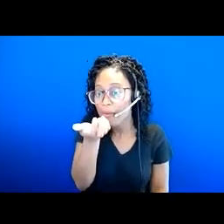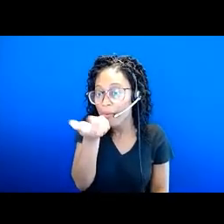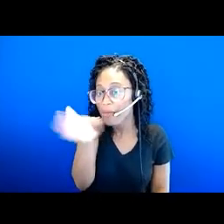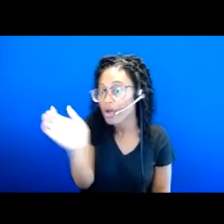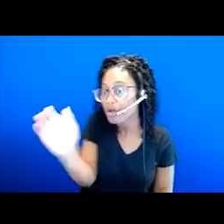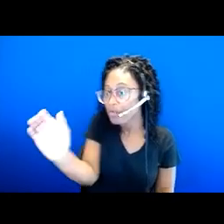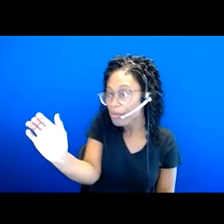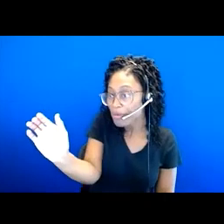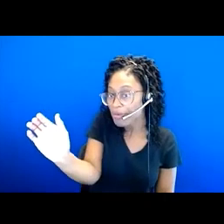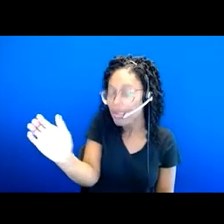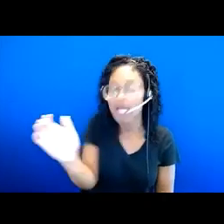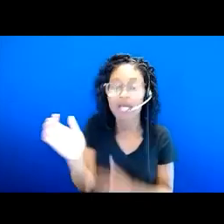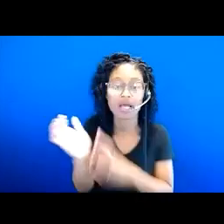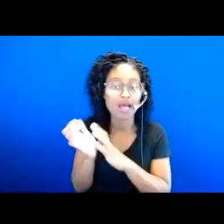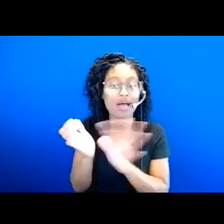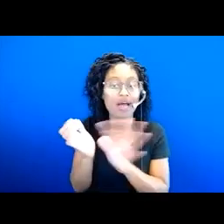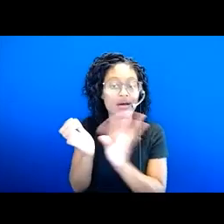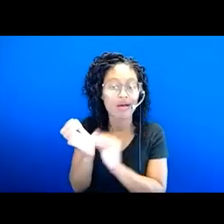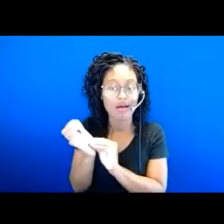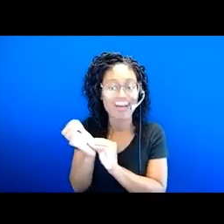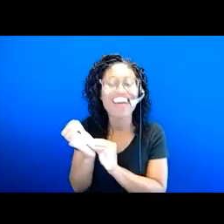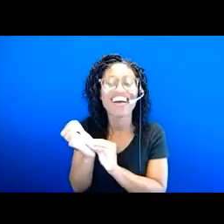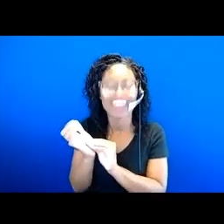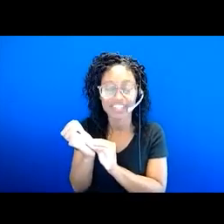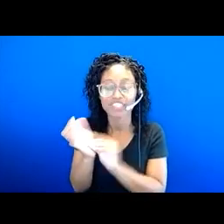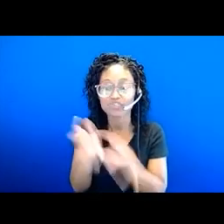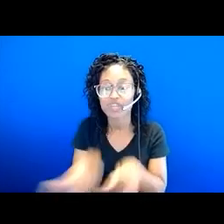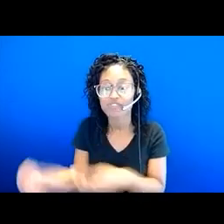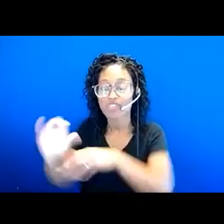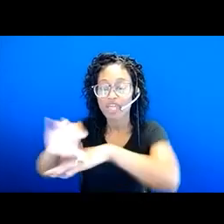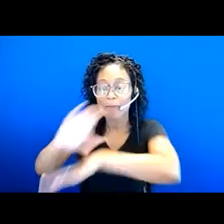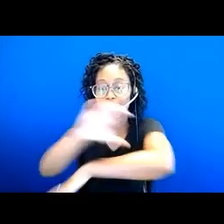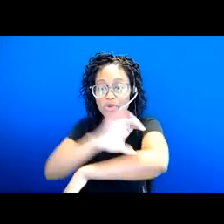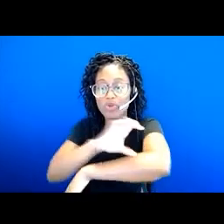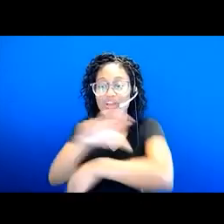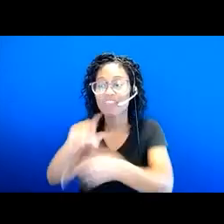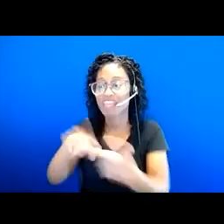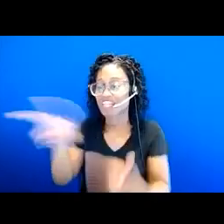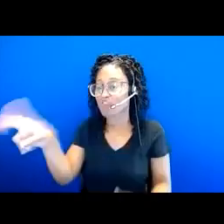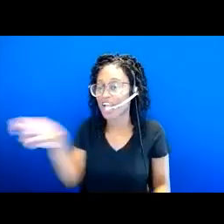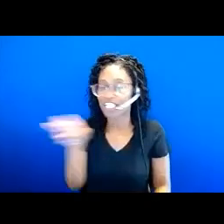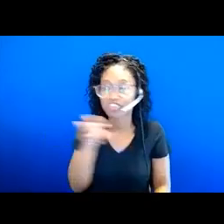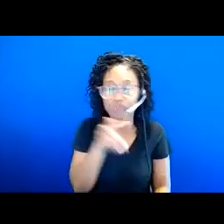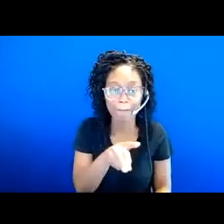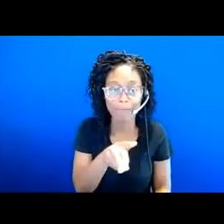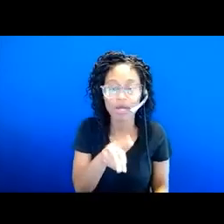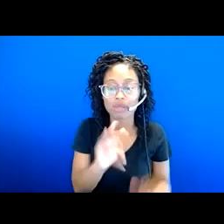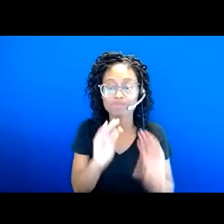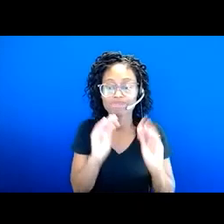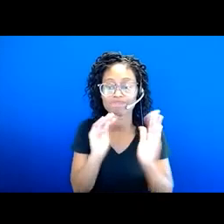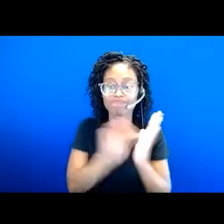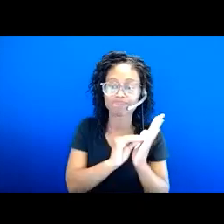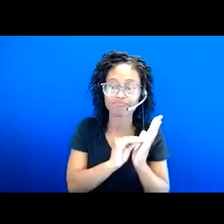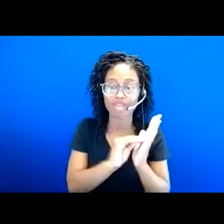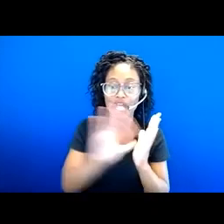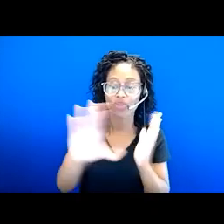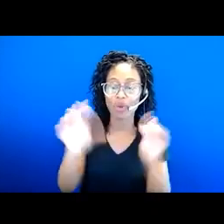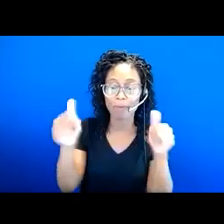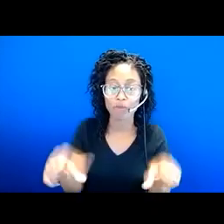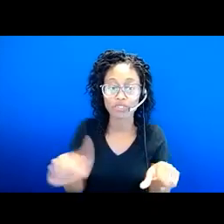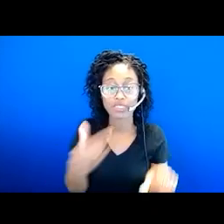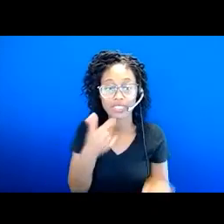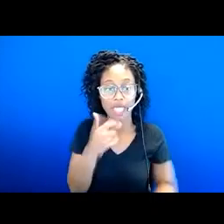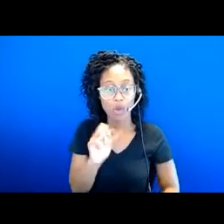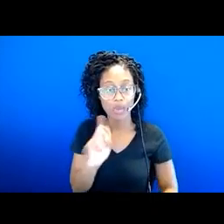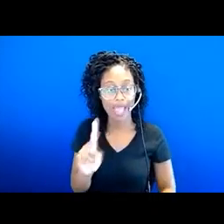drop the audio file. In this case, it is a narration here, and then click OK, and